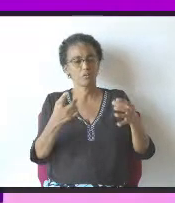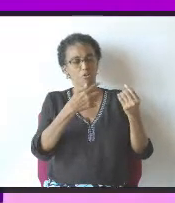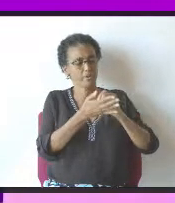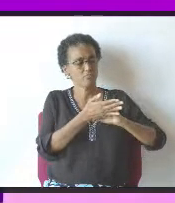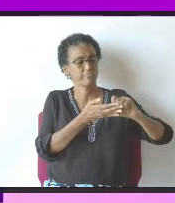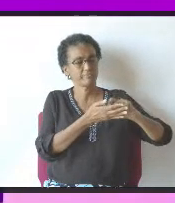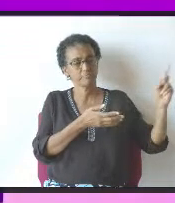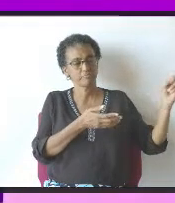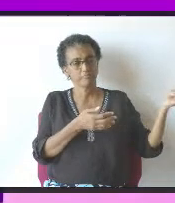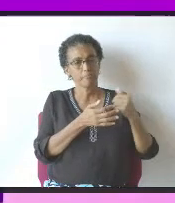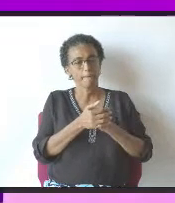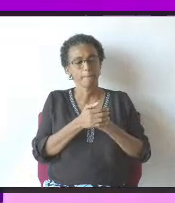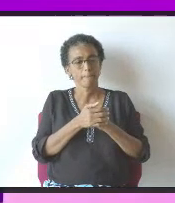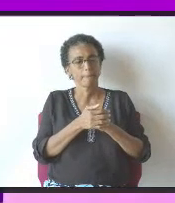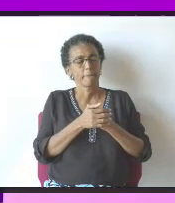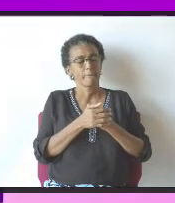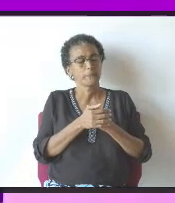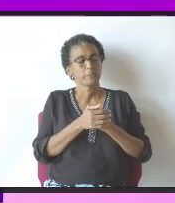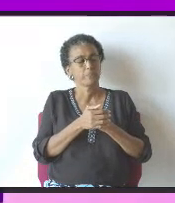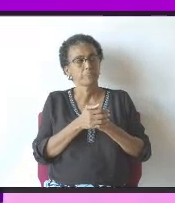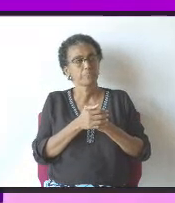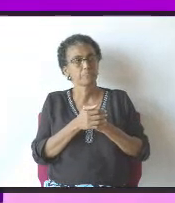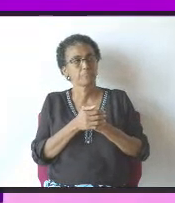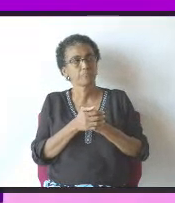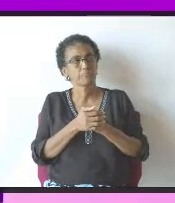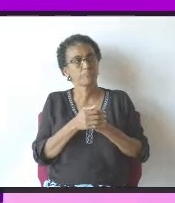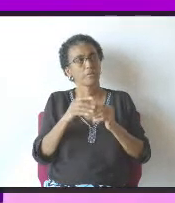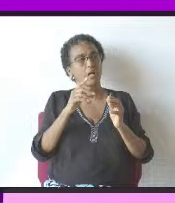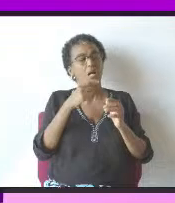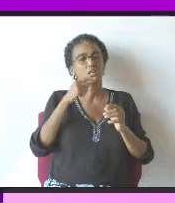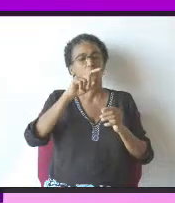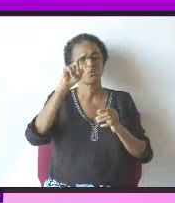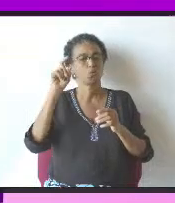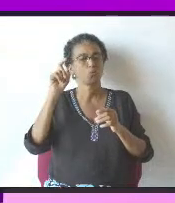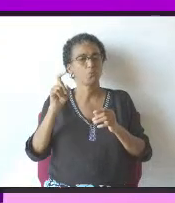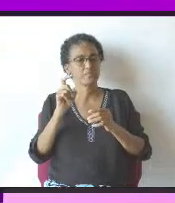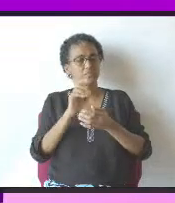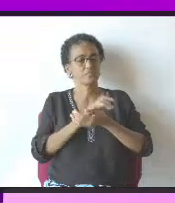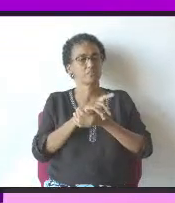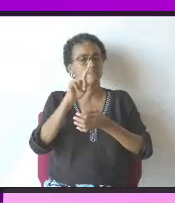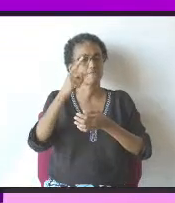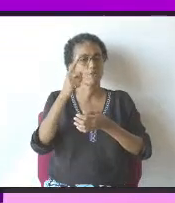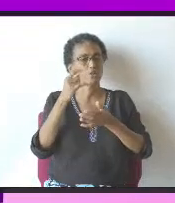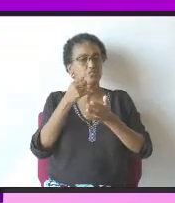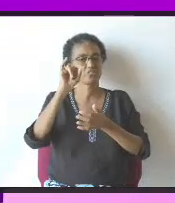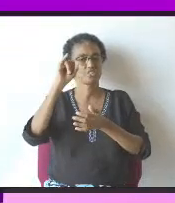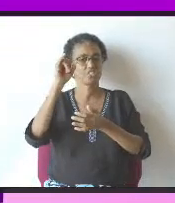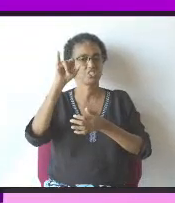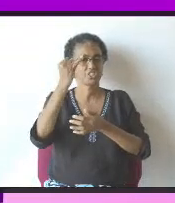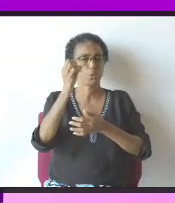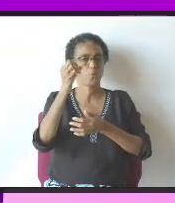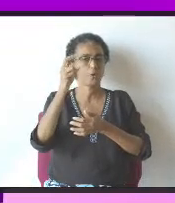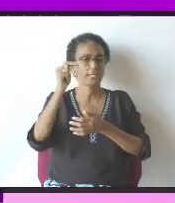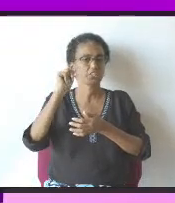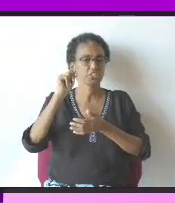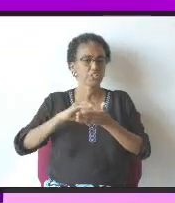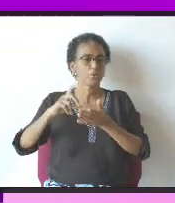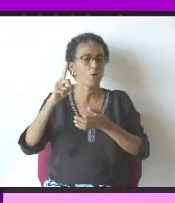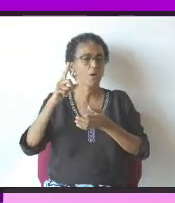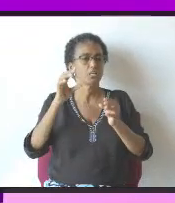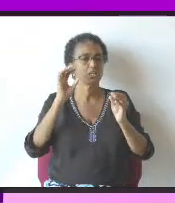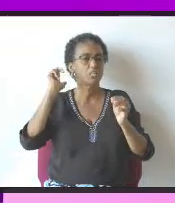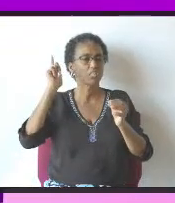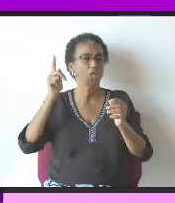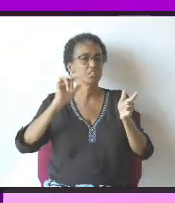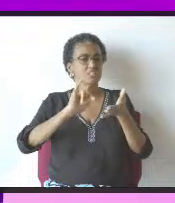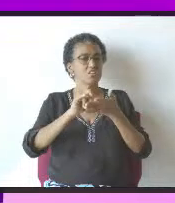and the book that they'll be studying, which is one of the key features, is a quiz, 1 John chapter 1 to 5. And finally here, with our weekly